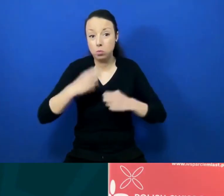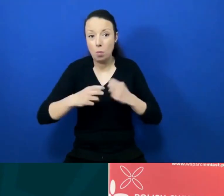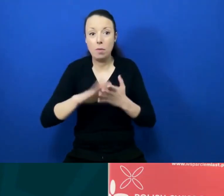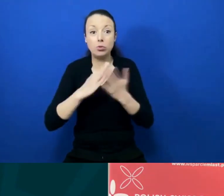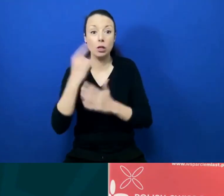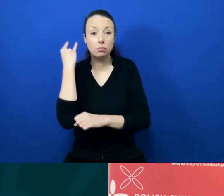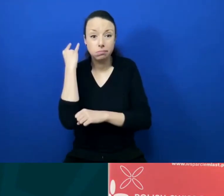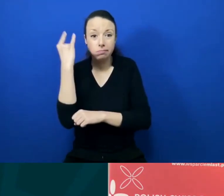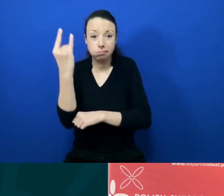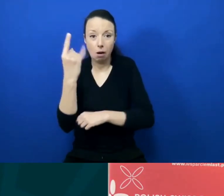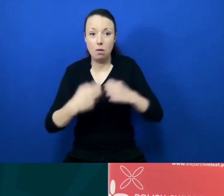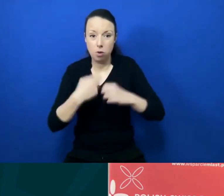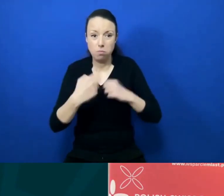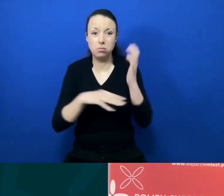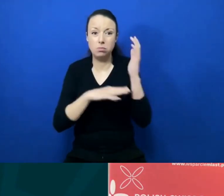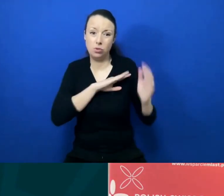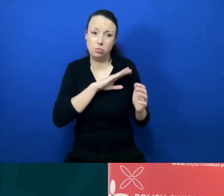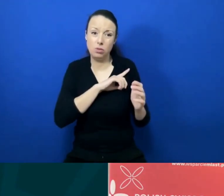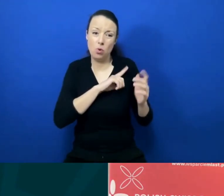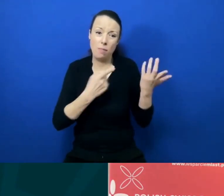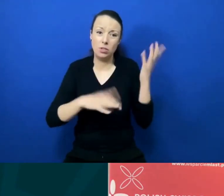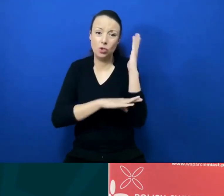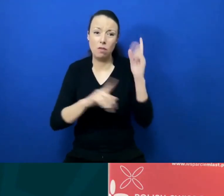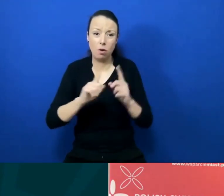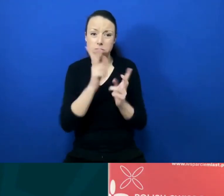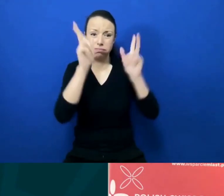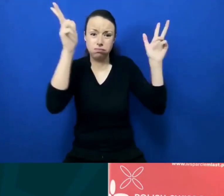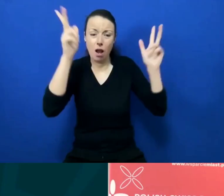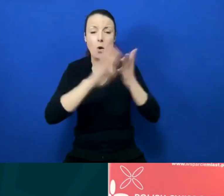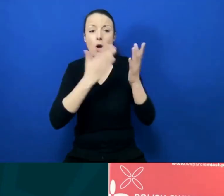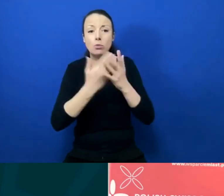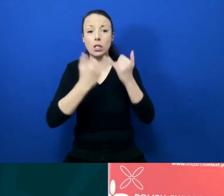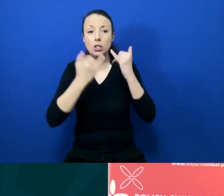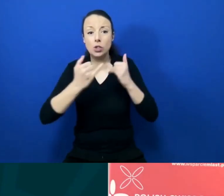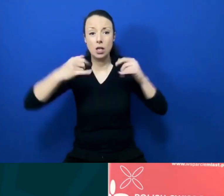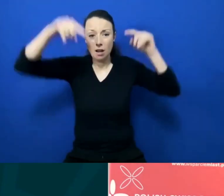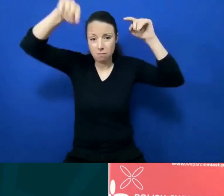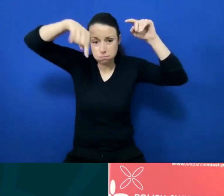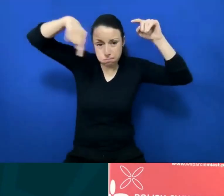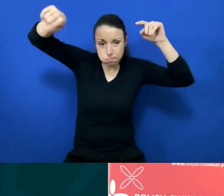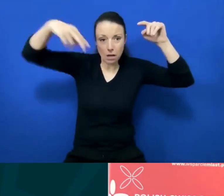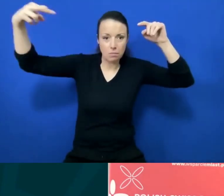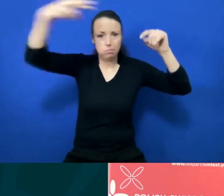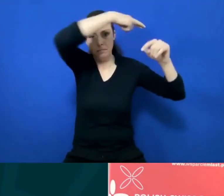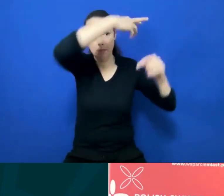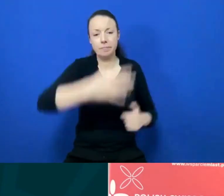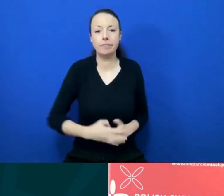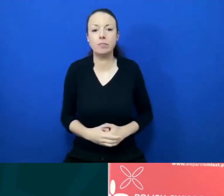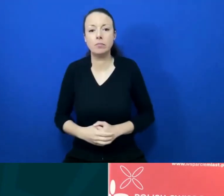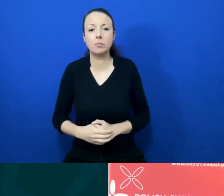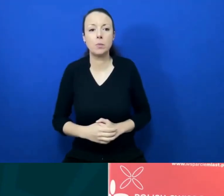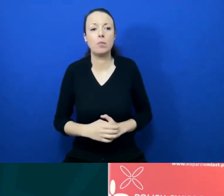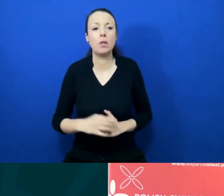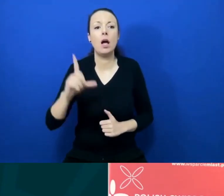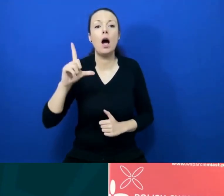to branches that are hanging low. And the city of Lausanne is